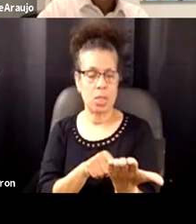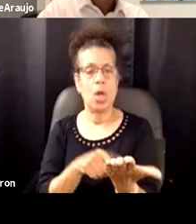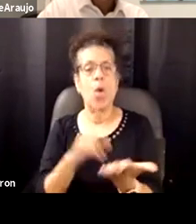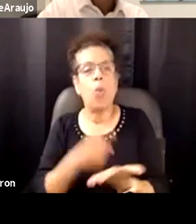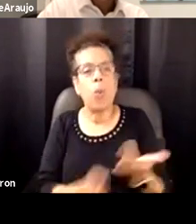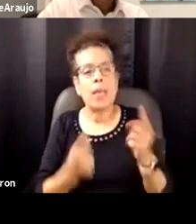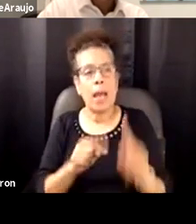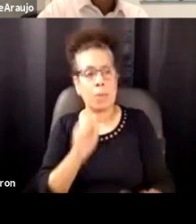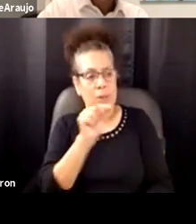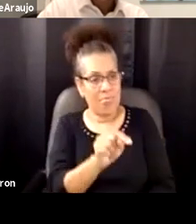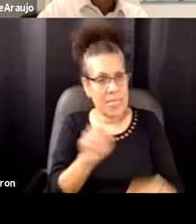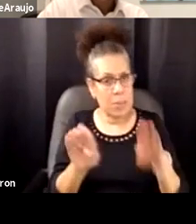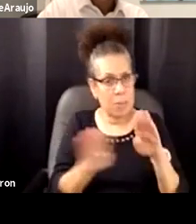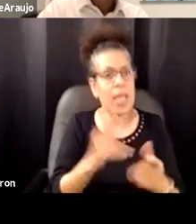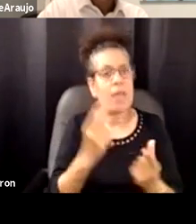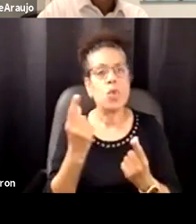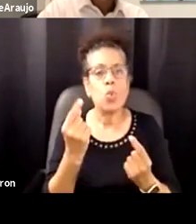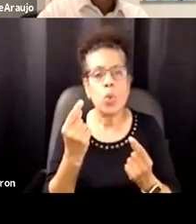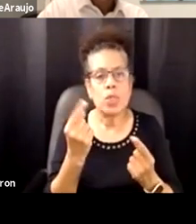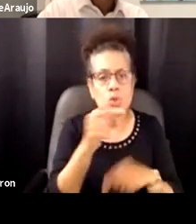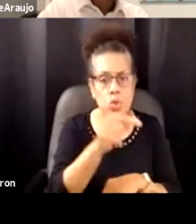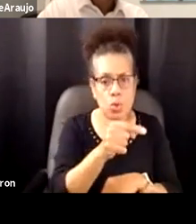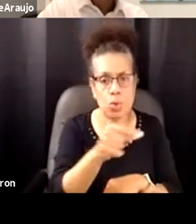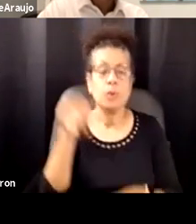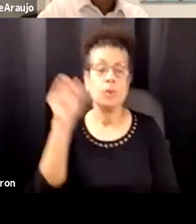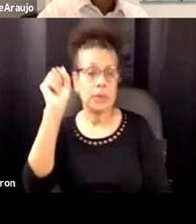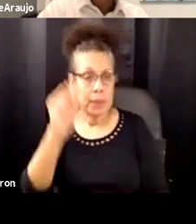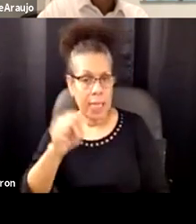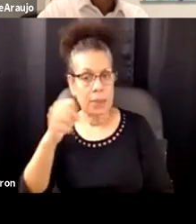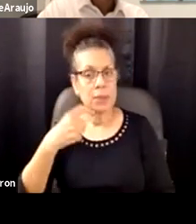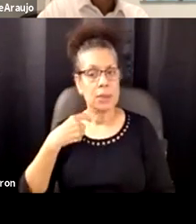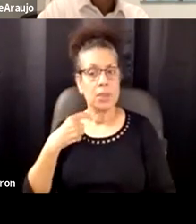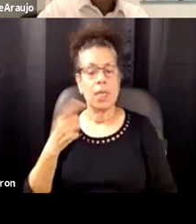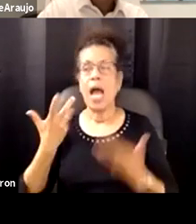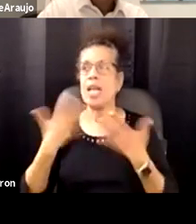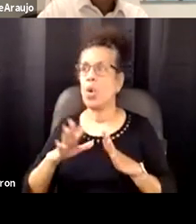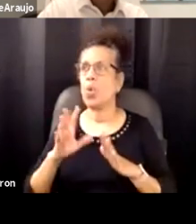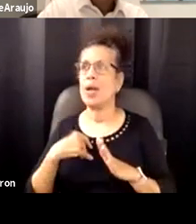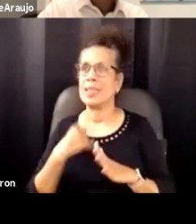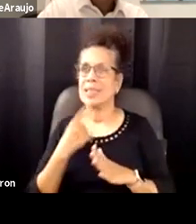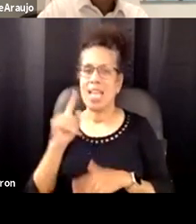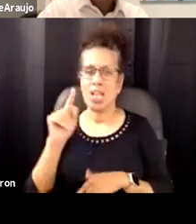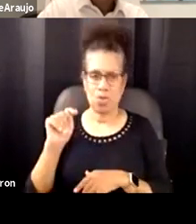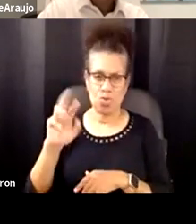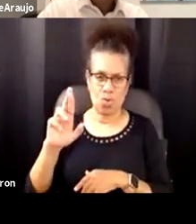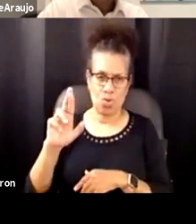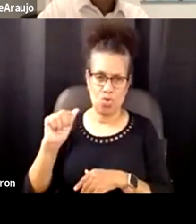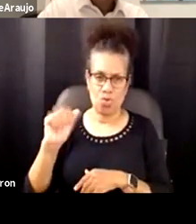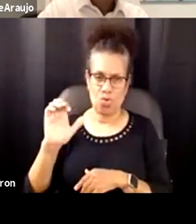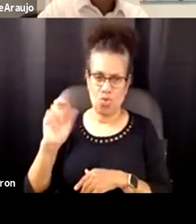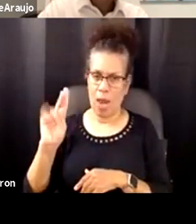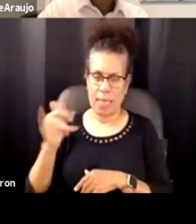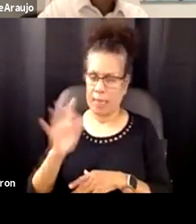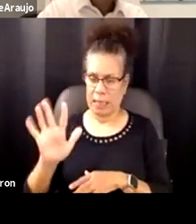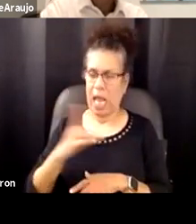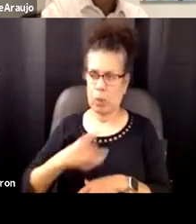to those um to those behaviors so yes we are i don't want to use the word tracking but we're documenting um so